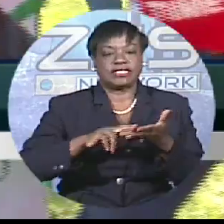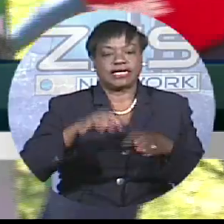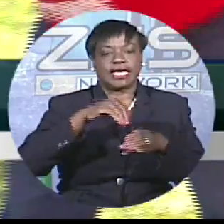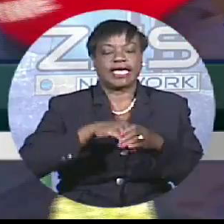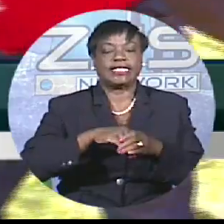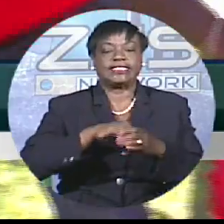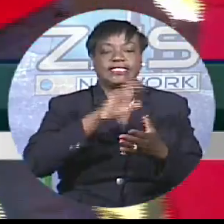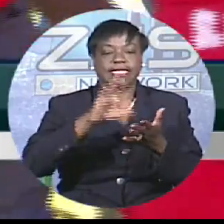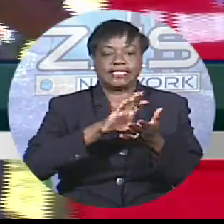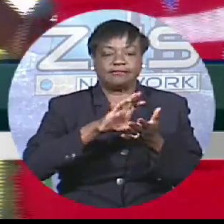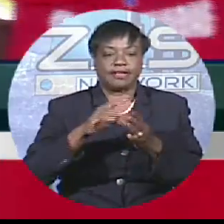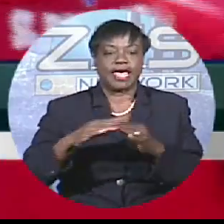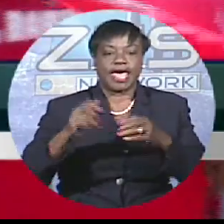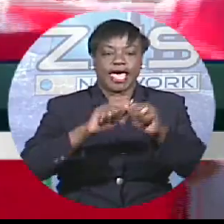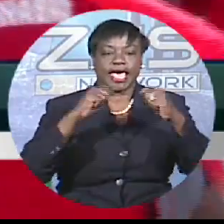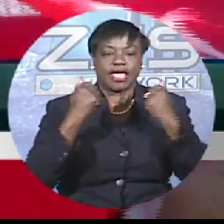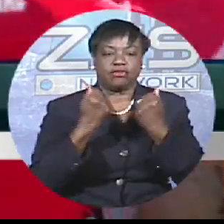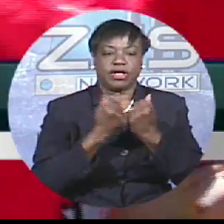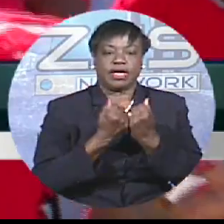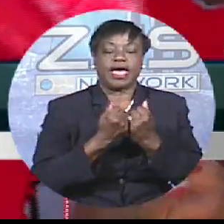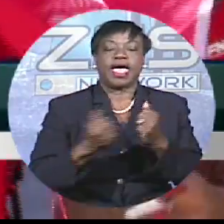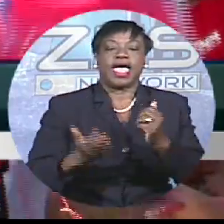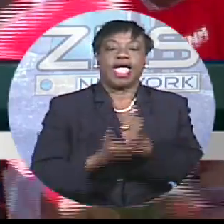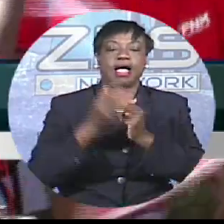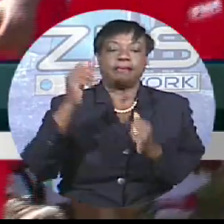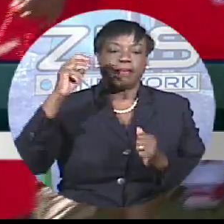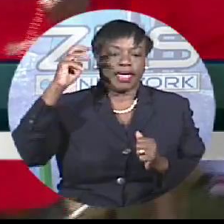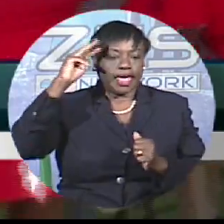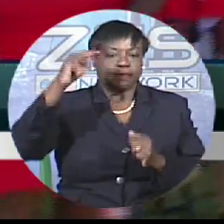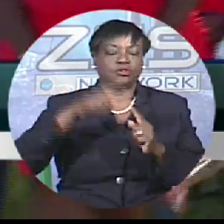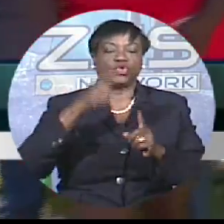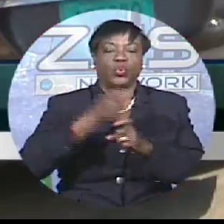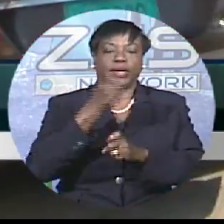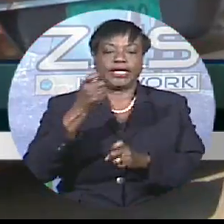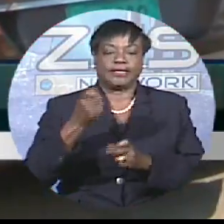Centreville constituency helped him secure his anticipated victory.